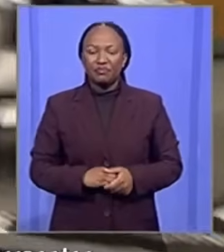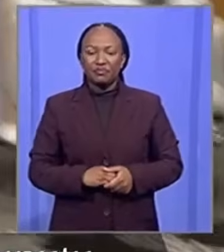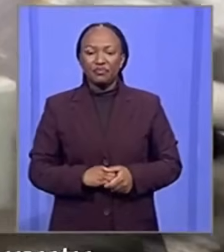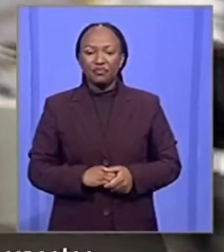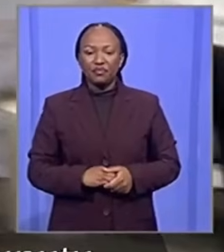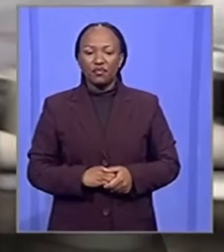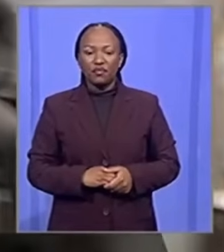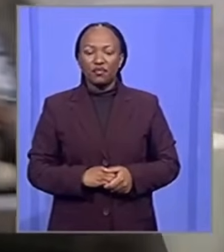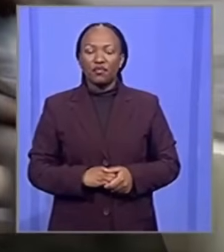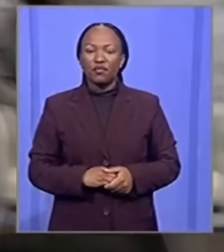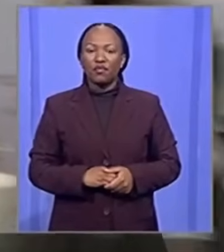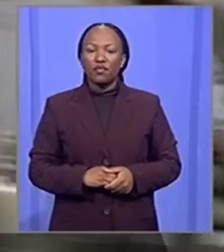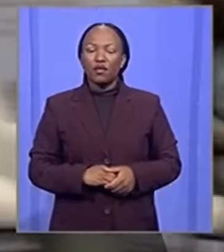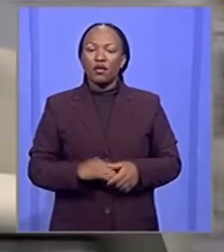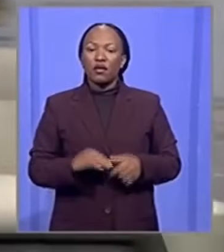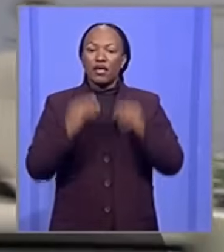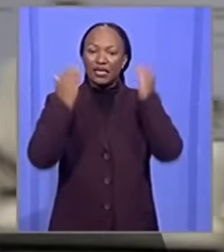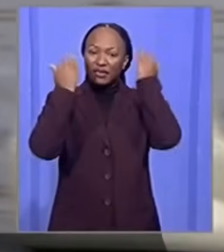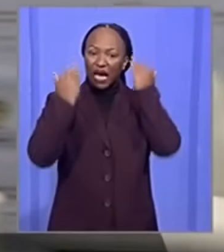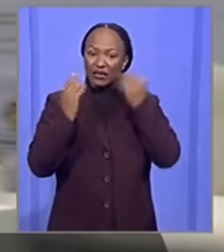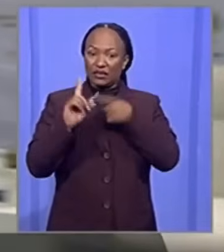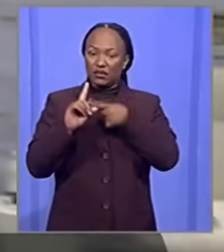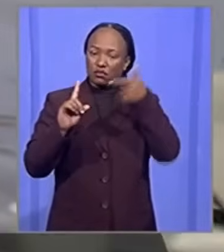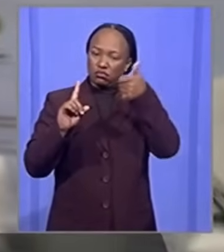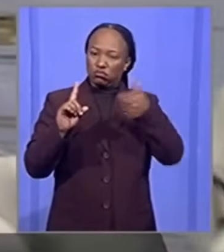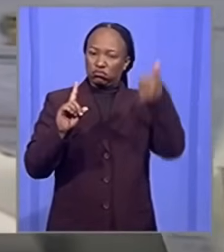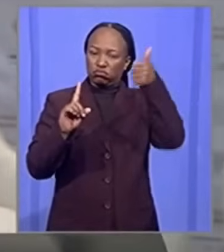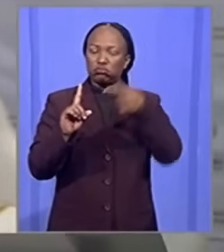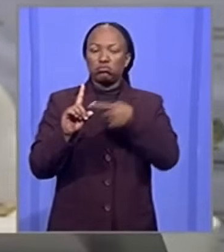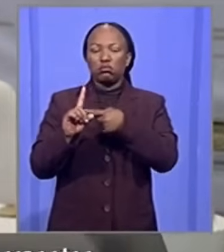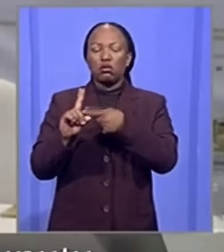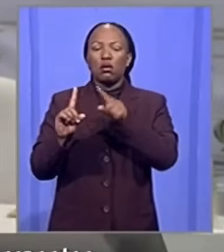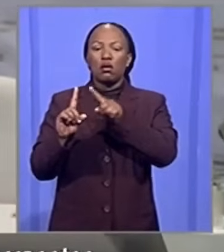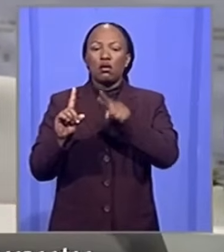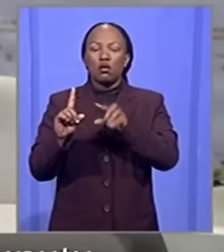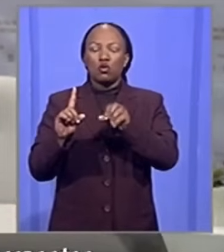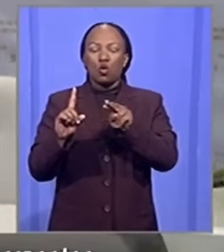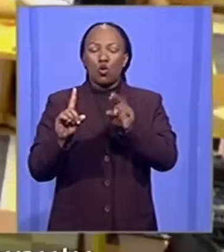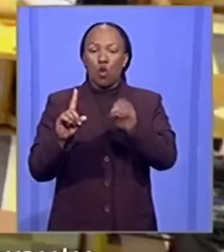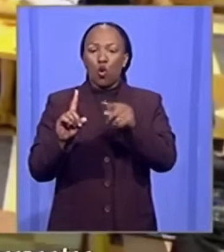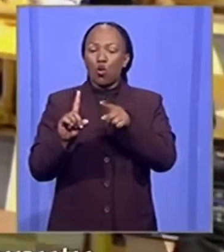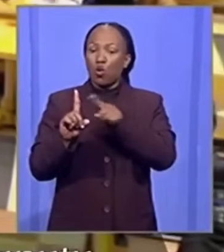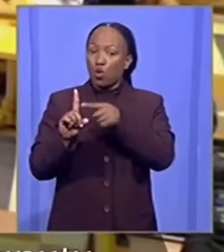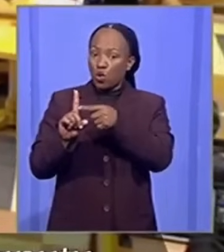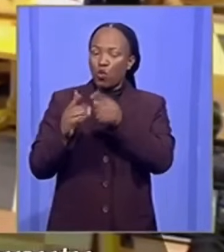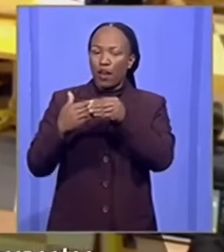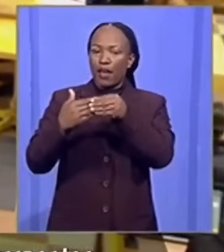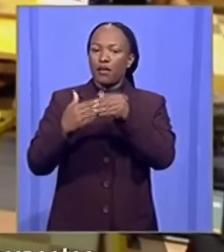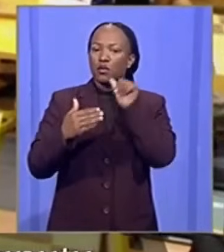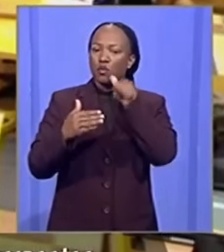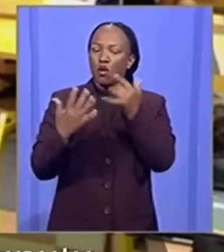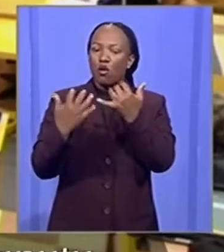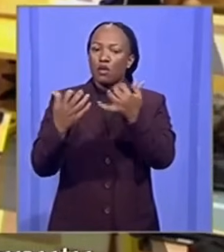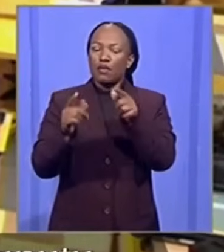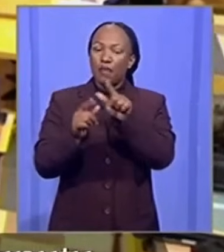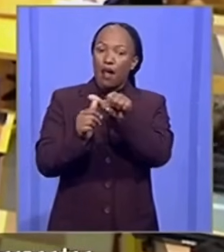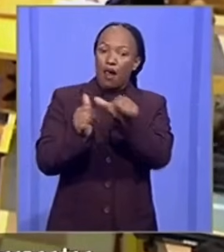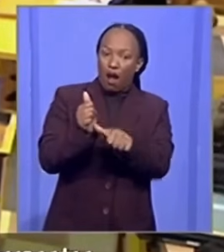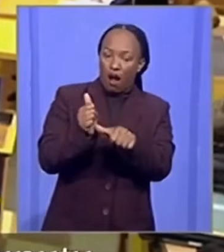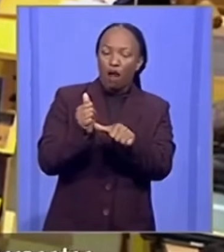Moahlodi e moholo Raymond Zondo o tla tsamaisa kgetho ya motsamaisi wa dipuisano le motlatsi wa hae a nto tsamaisa kgetho ya